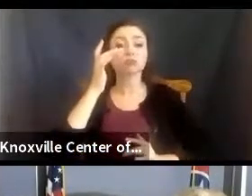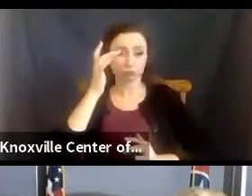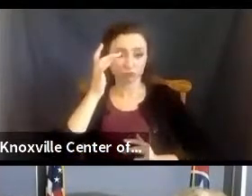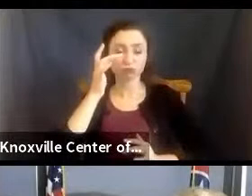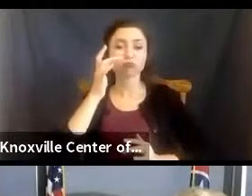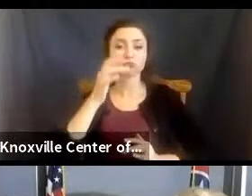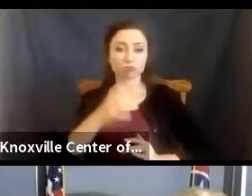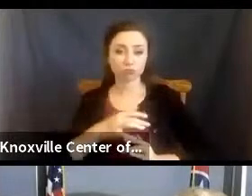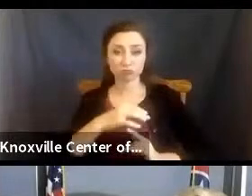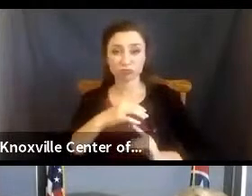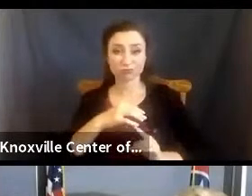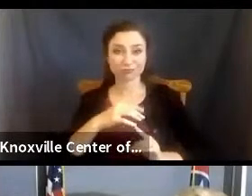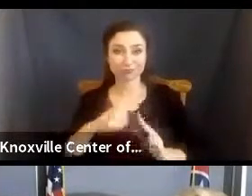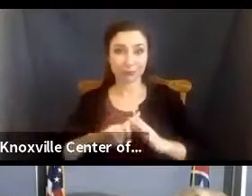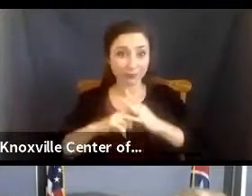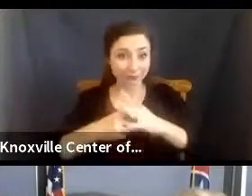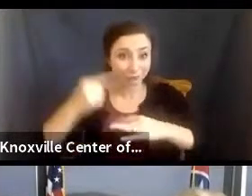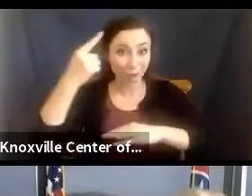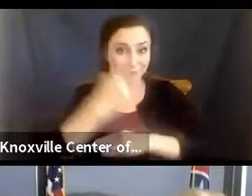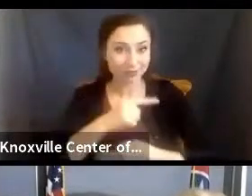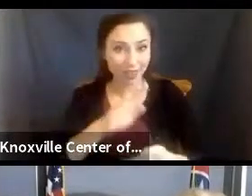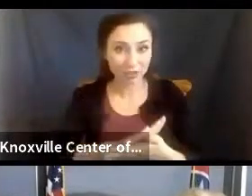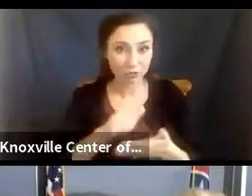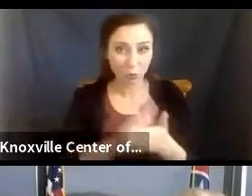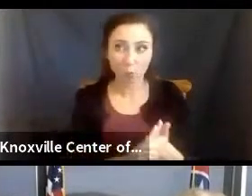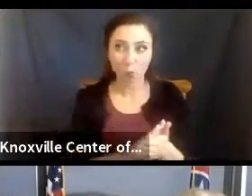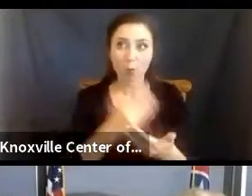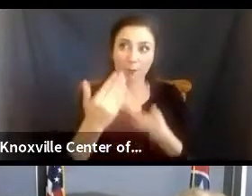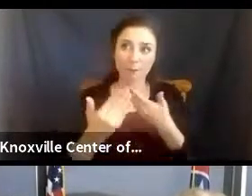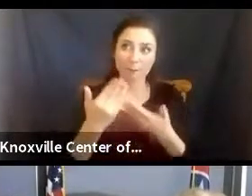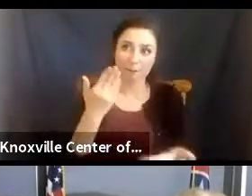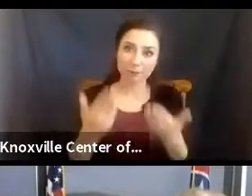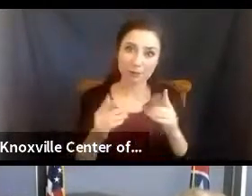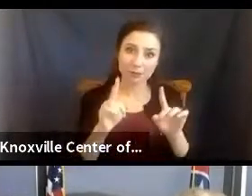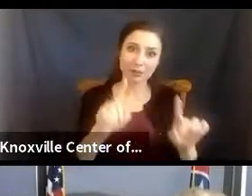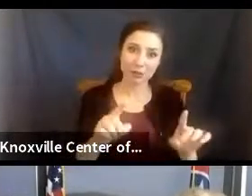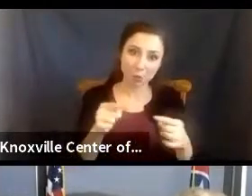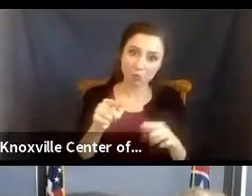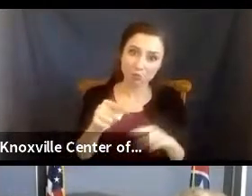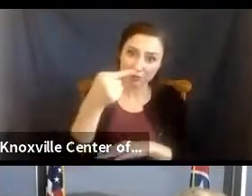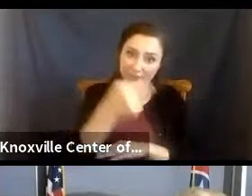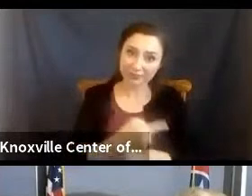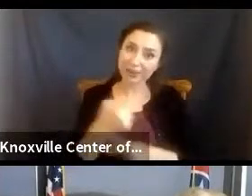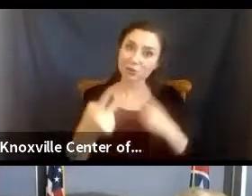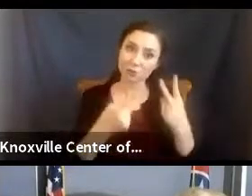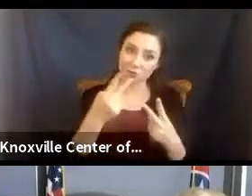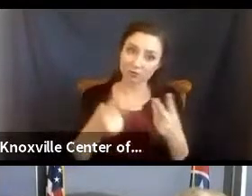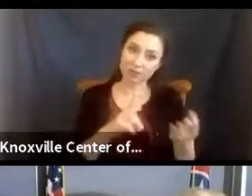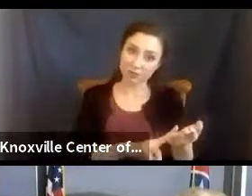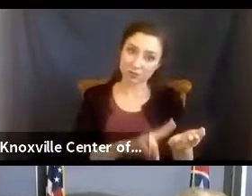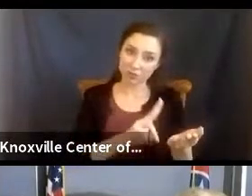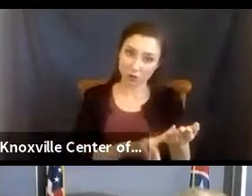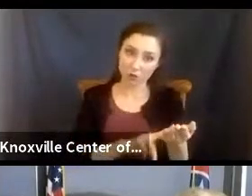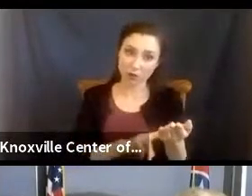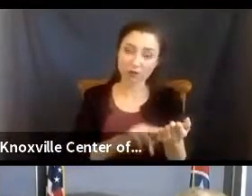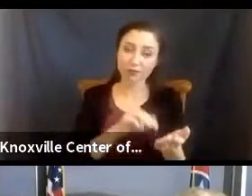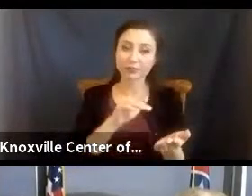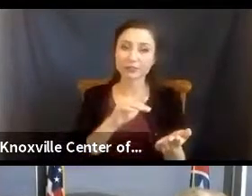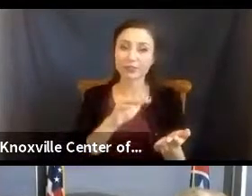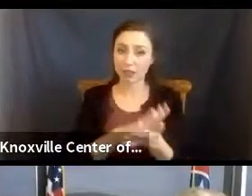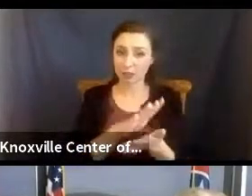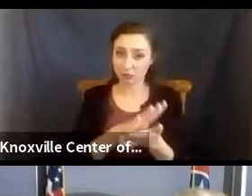either when they're starting the day at school, or perhaps they go to the school nurse during the day, it's suggested, of